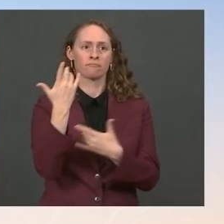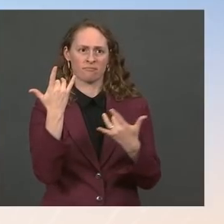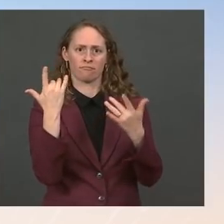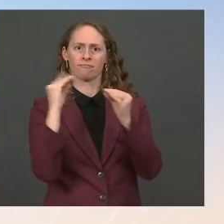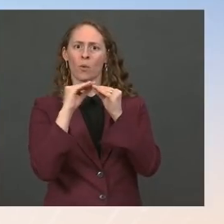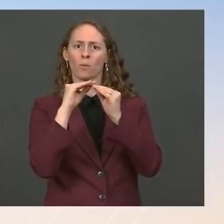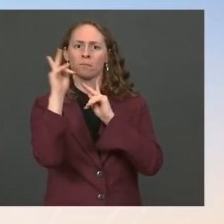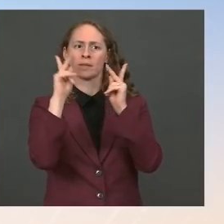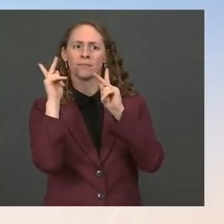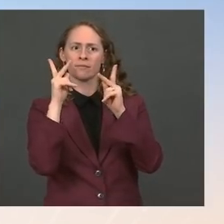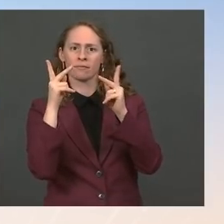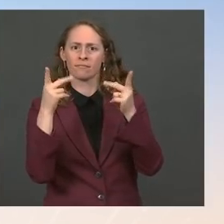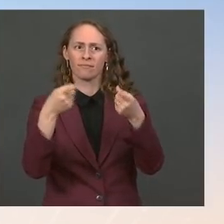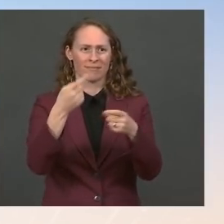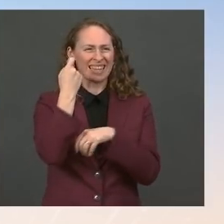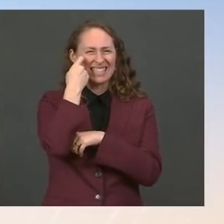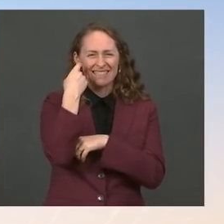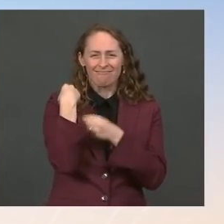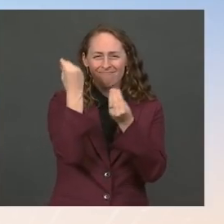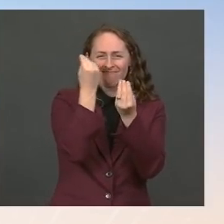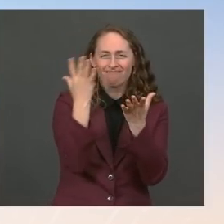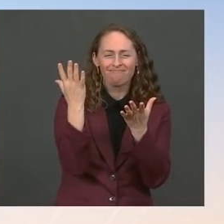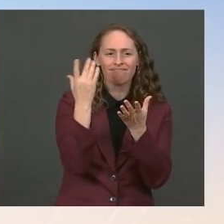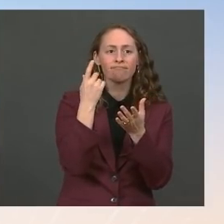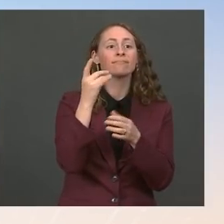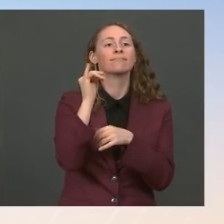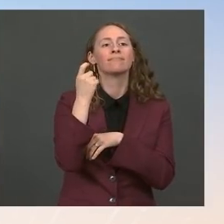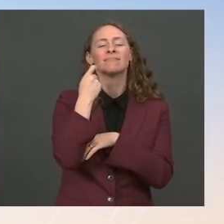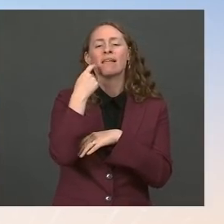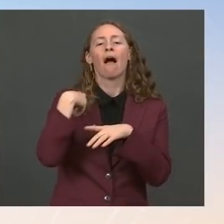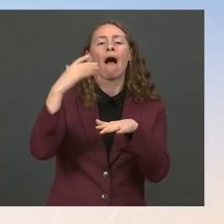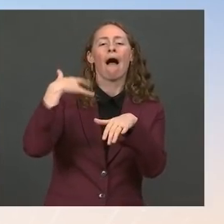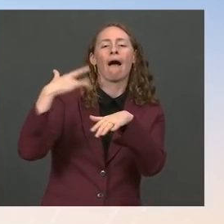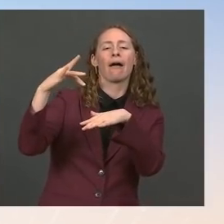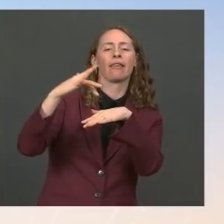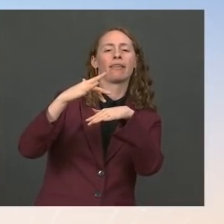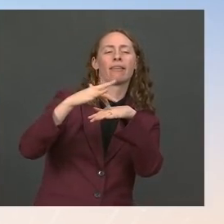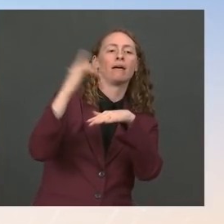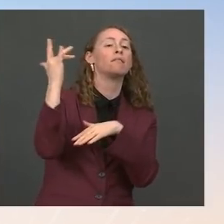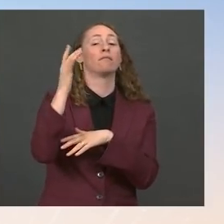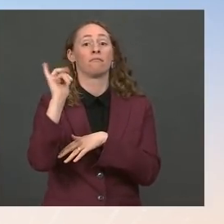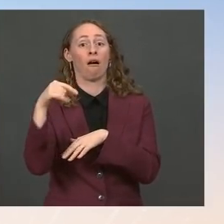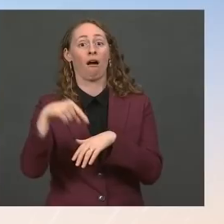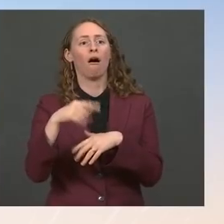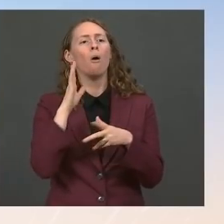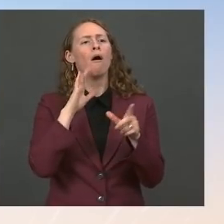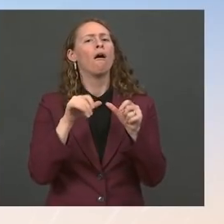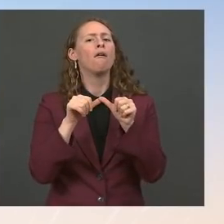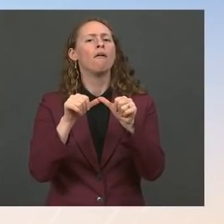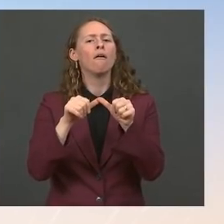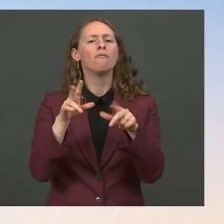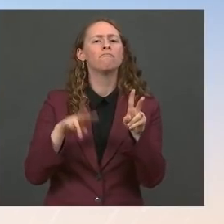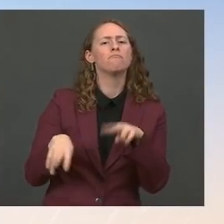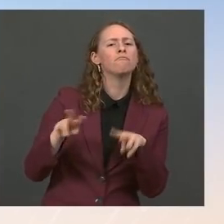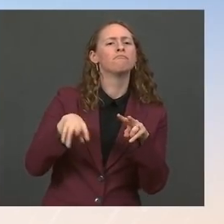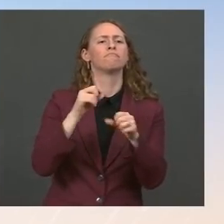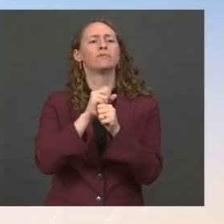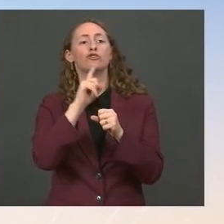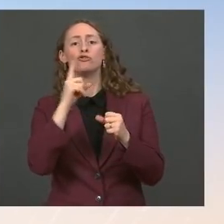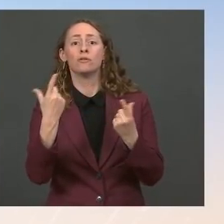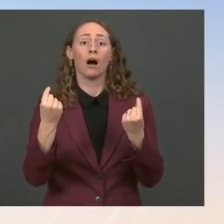just a few minutes ago, or highlighted it, I guess I should say. And we're going to continue to evaluate steps that need to be taken in order